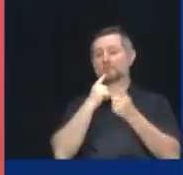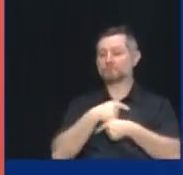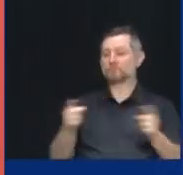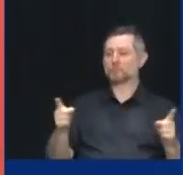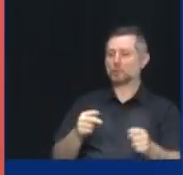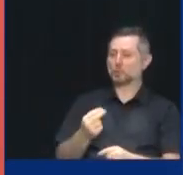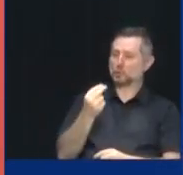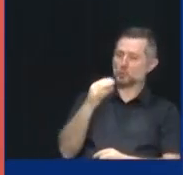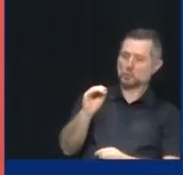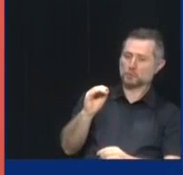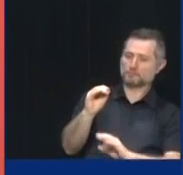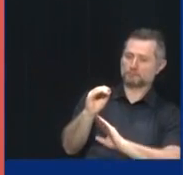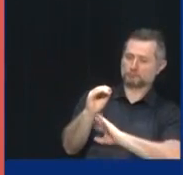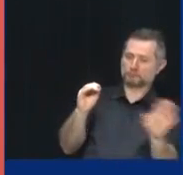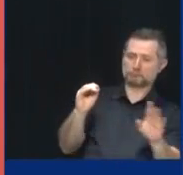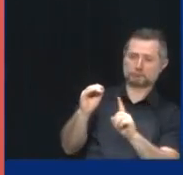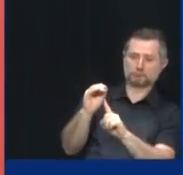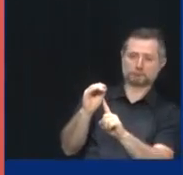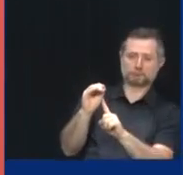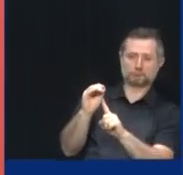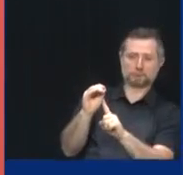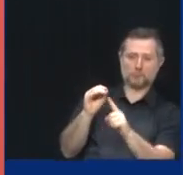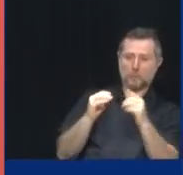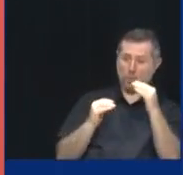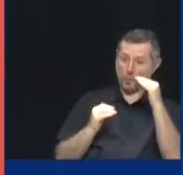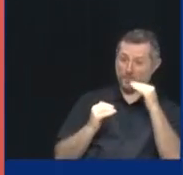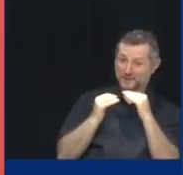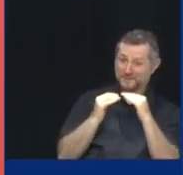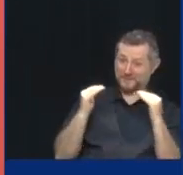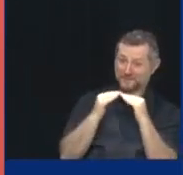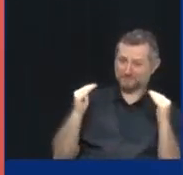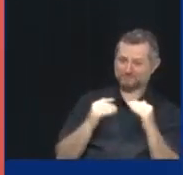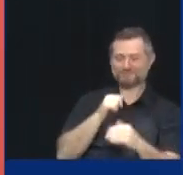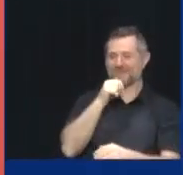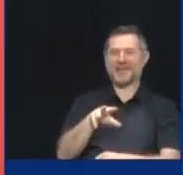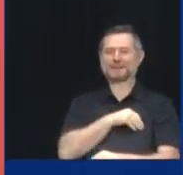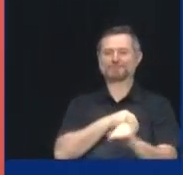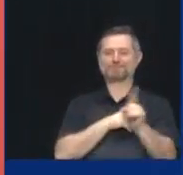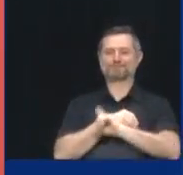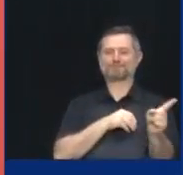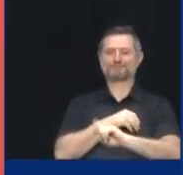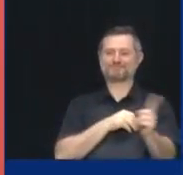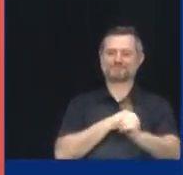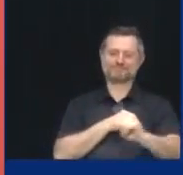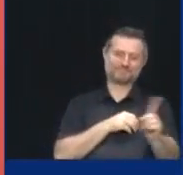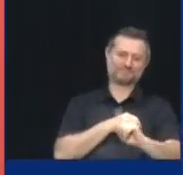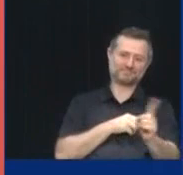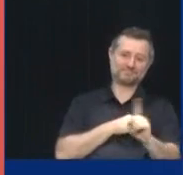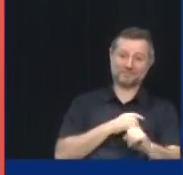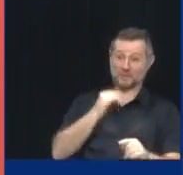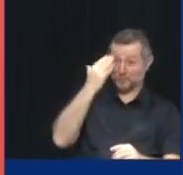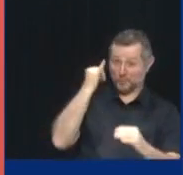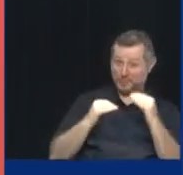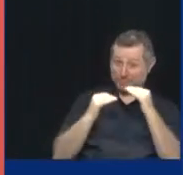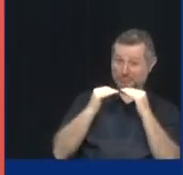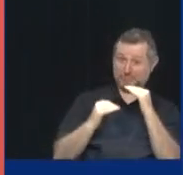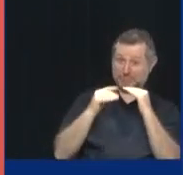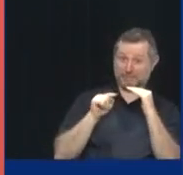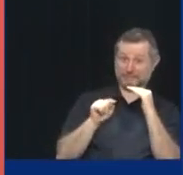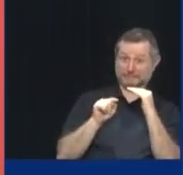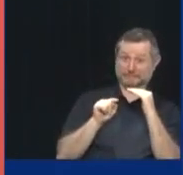Almost equal was not good enough, because almost equal is not equal, and we